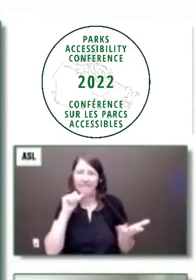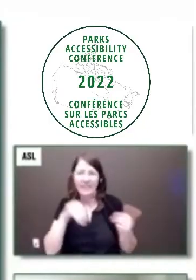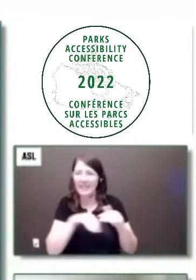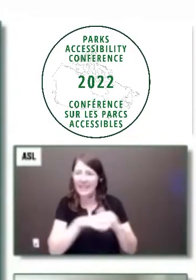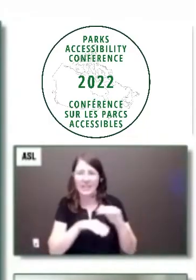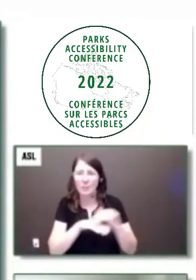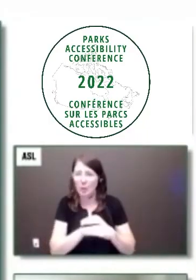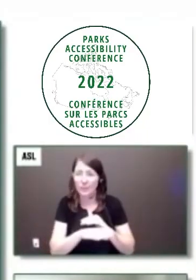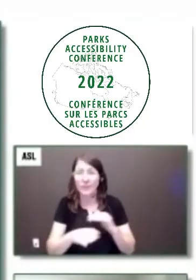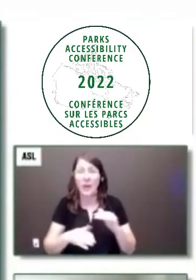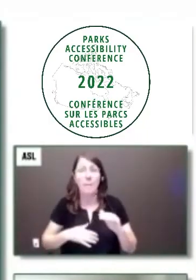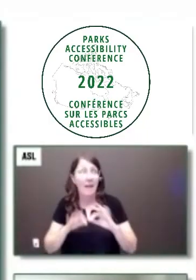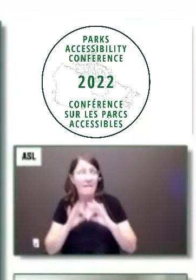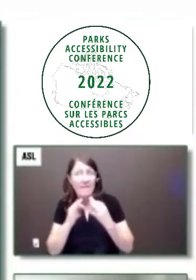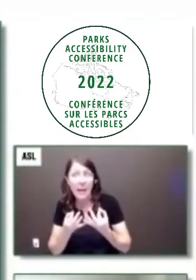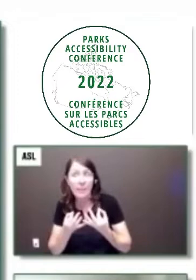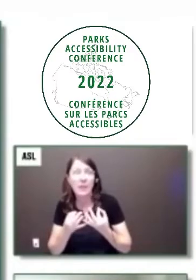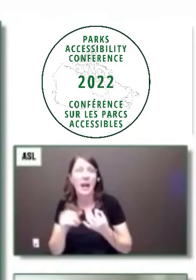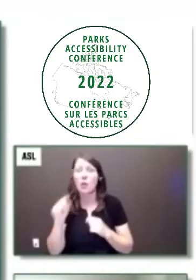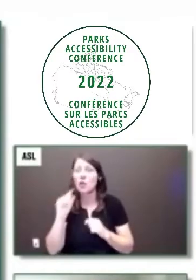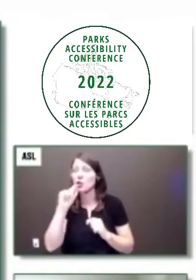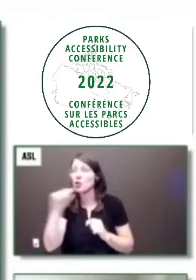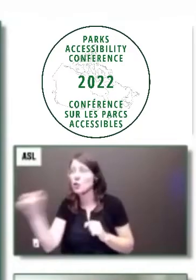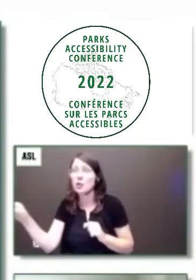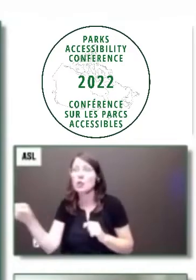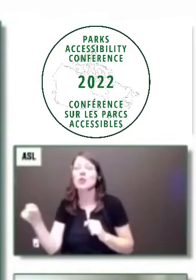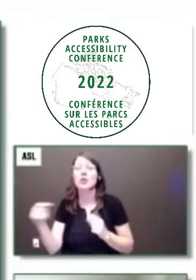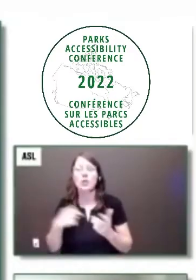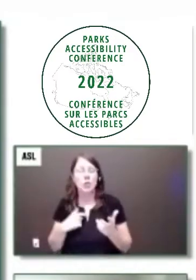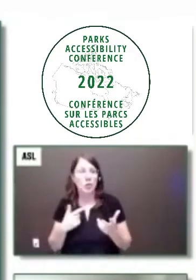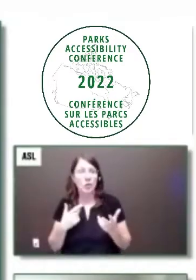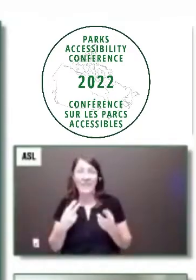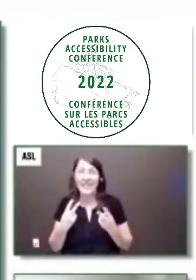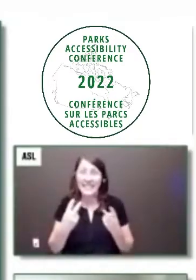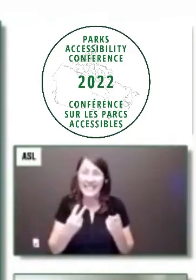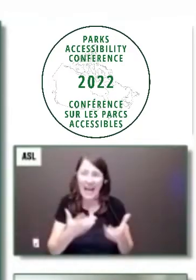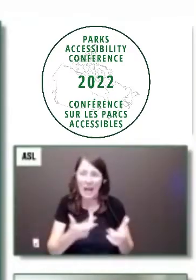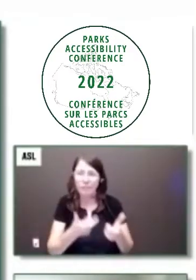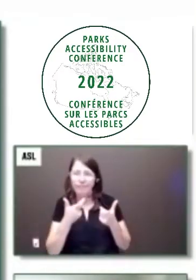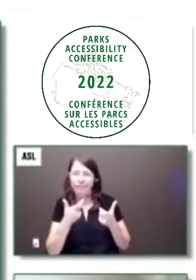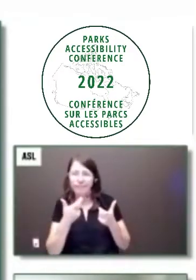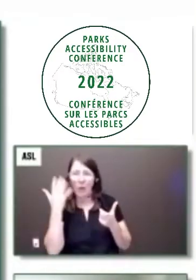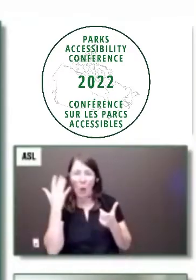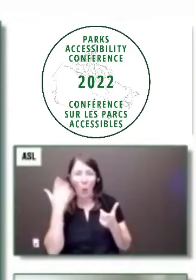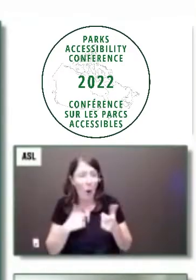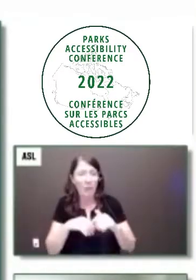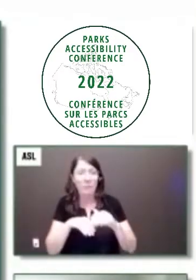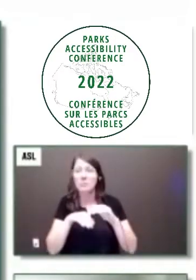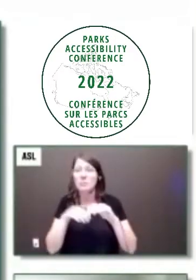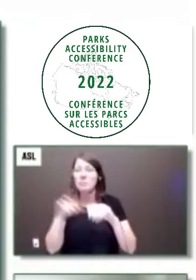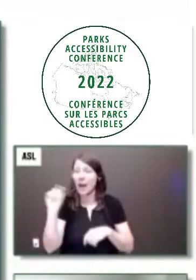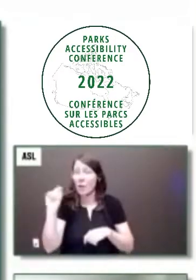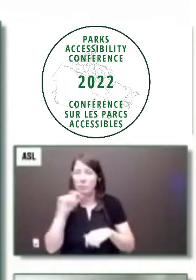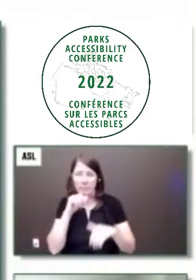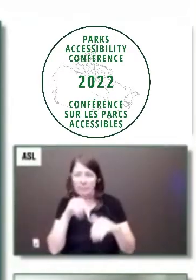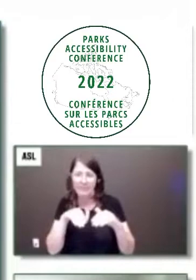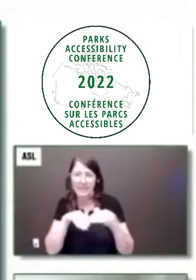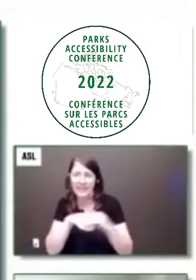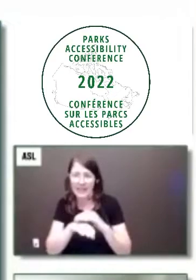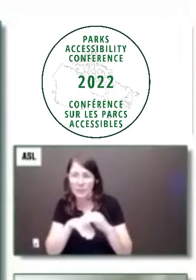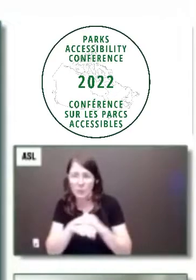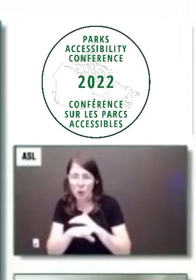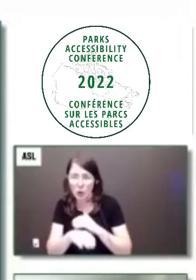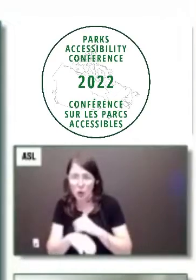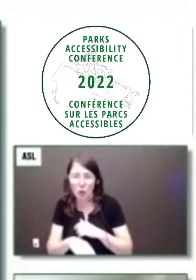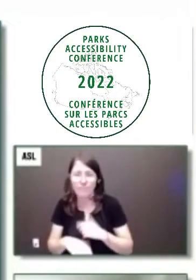others from enjoying the beauty our country has to offer. Thousands of people cannot go to parks because they cannot do basic bodily functions.